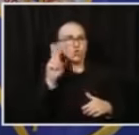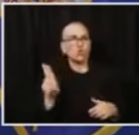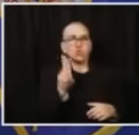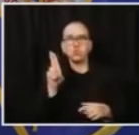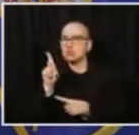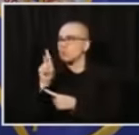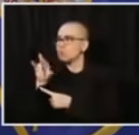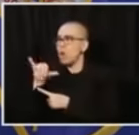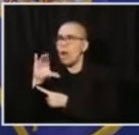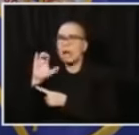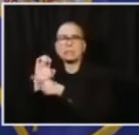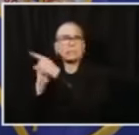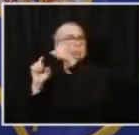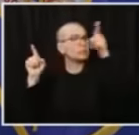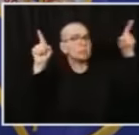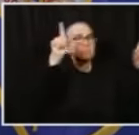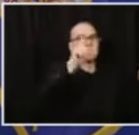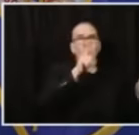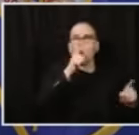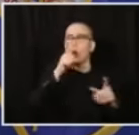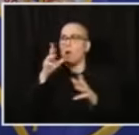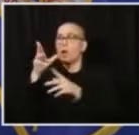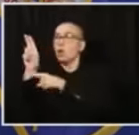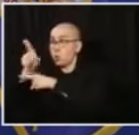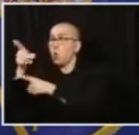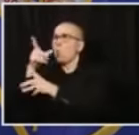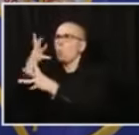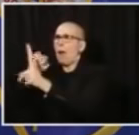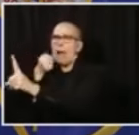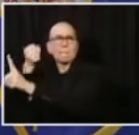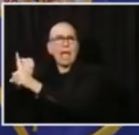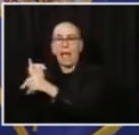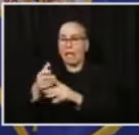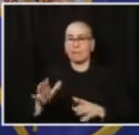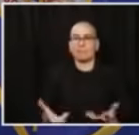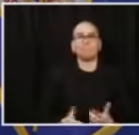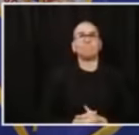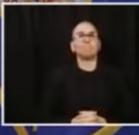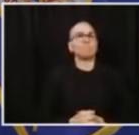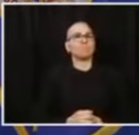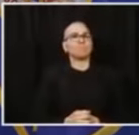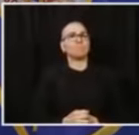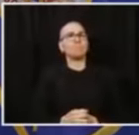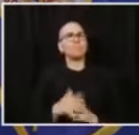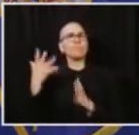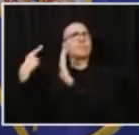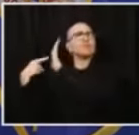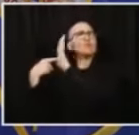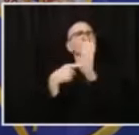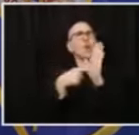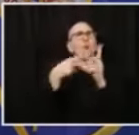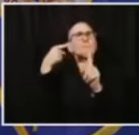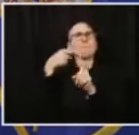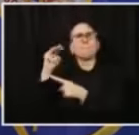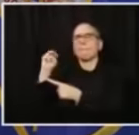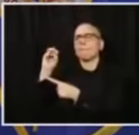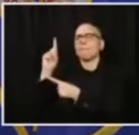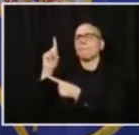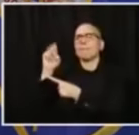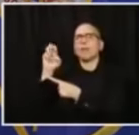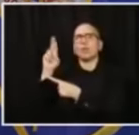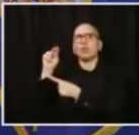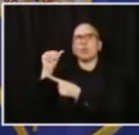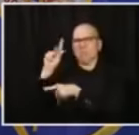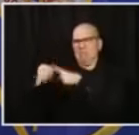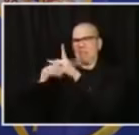example of the Moderna product and some of the details of that product. What I think is important, and the governor mentioned this, is Moderna